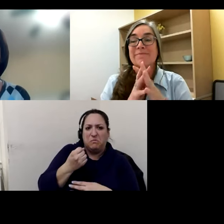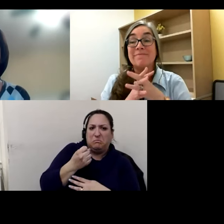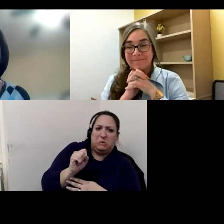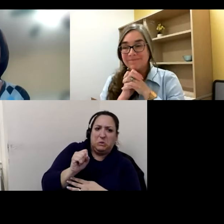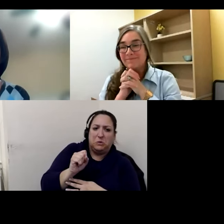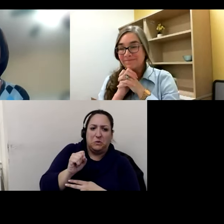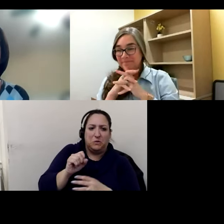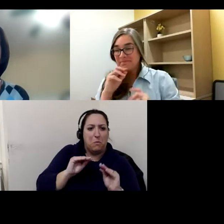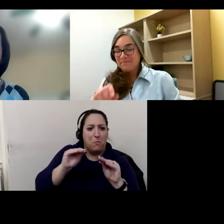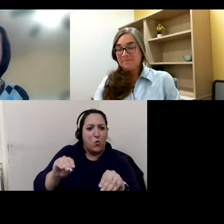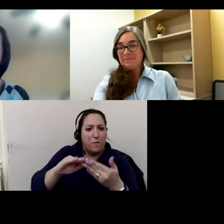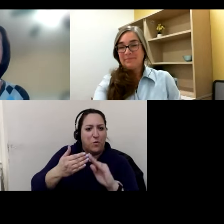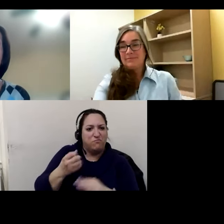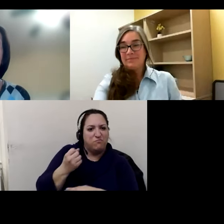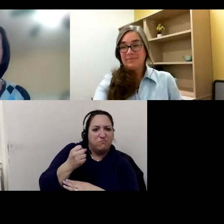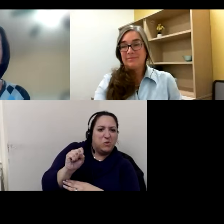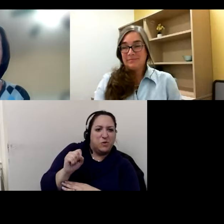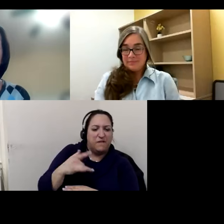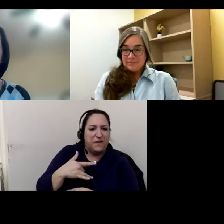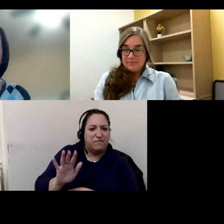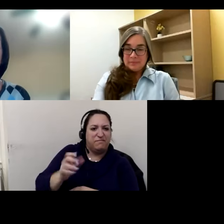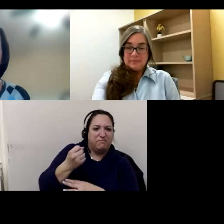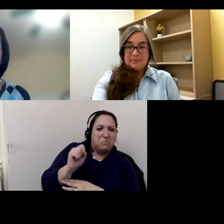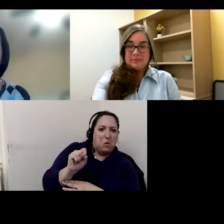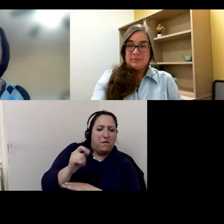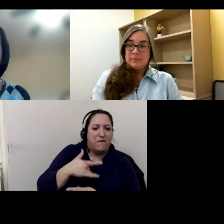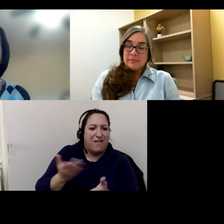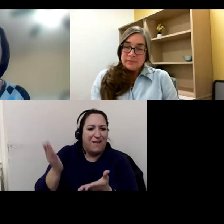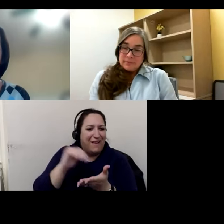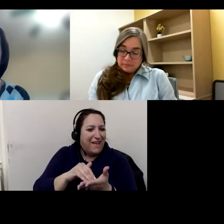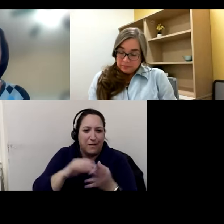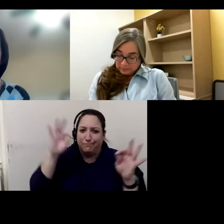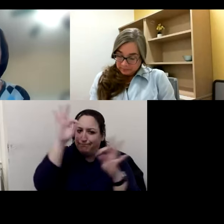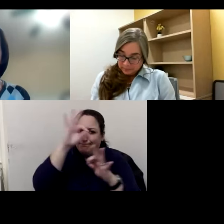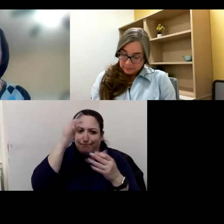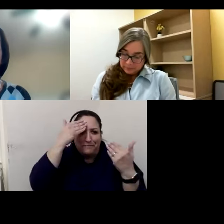the community because it was, again, an unknown.